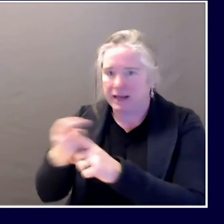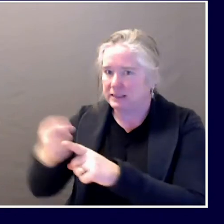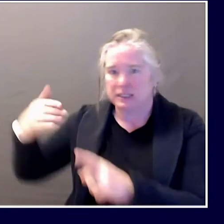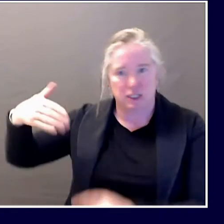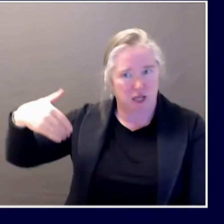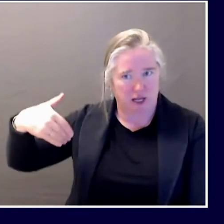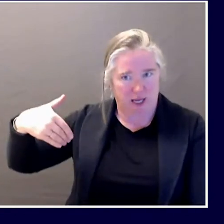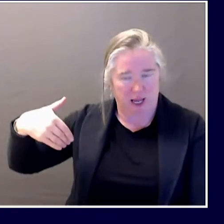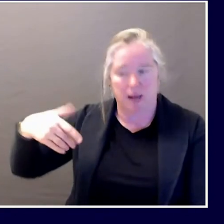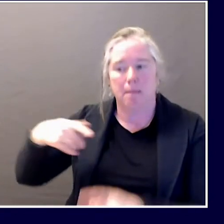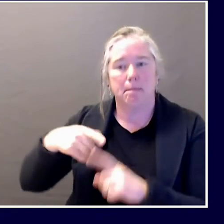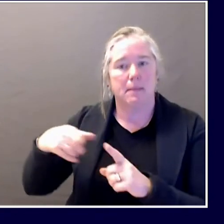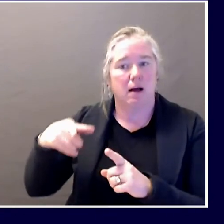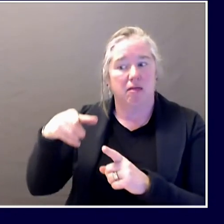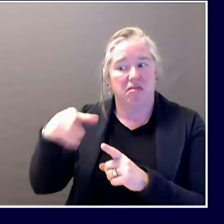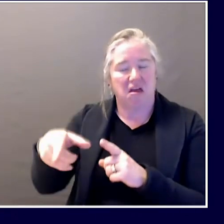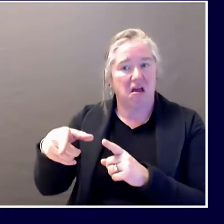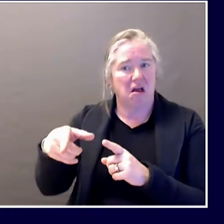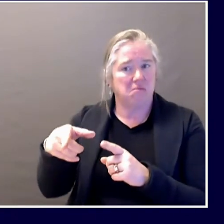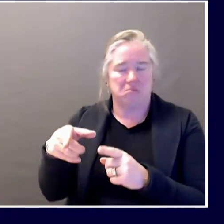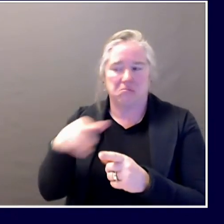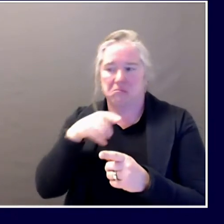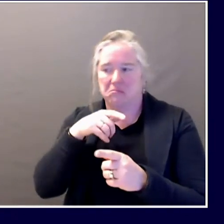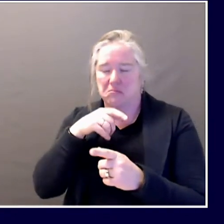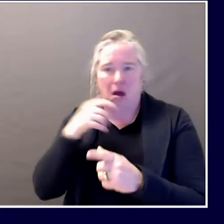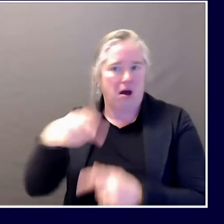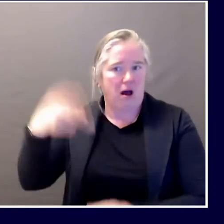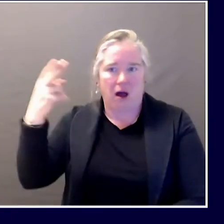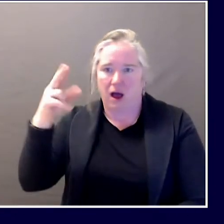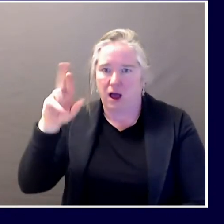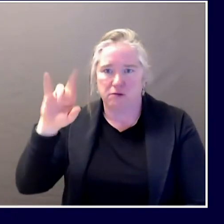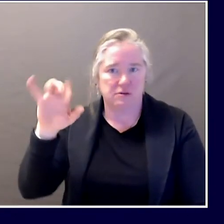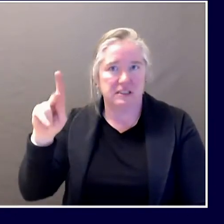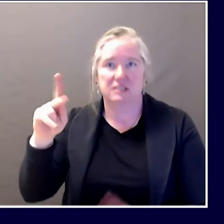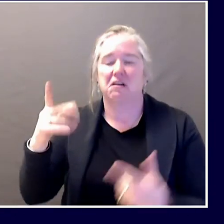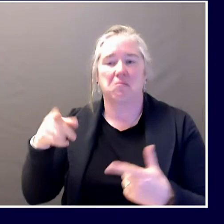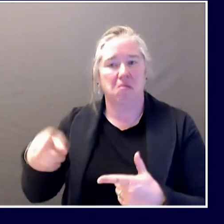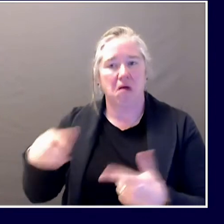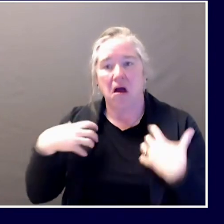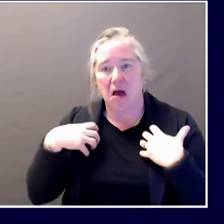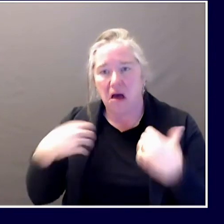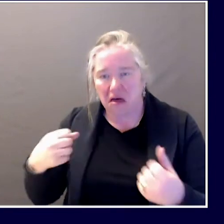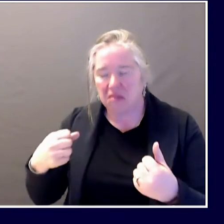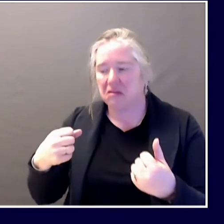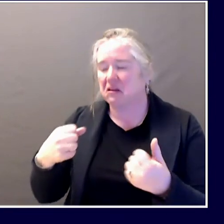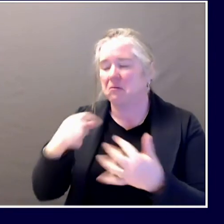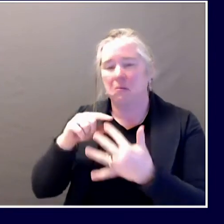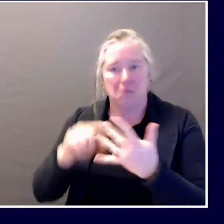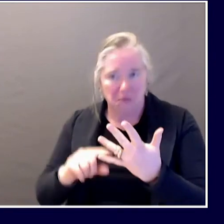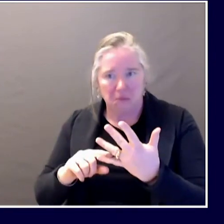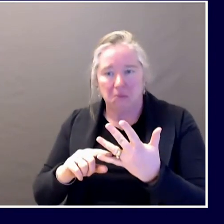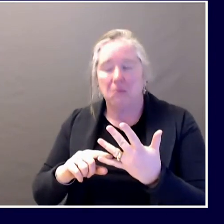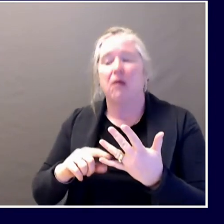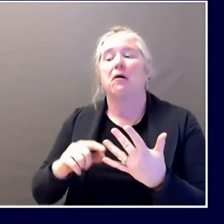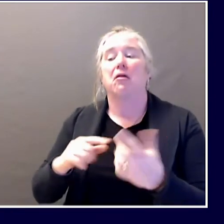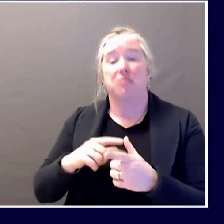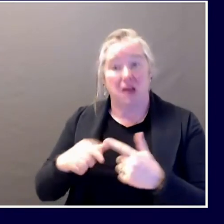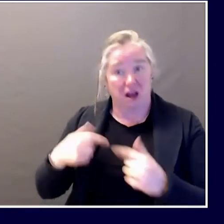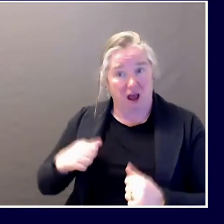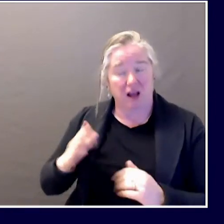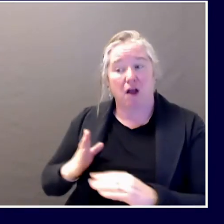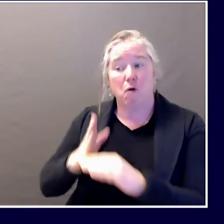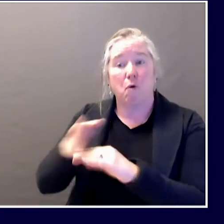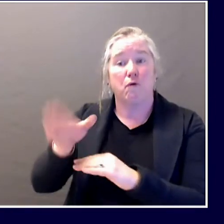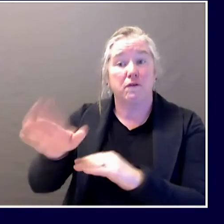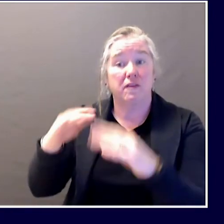from COVID-19. And they should feel open to doing so indoors without masks or without